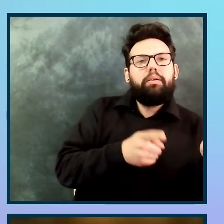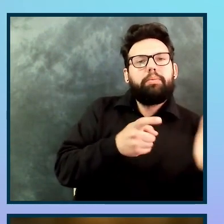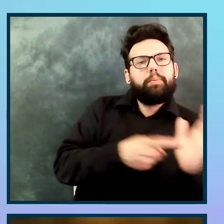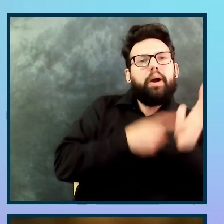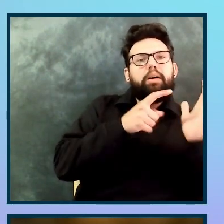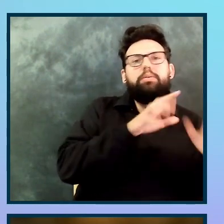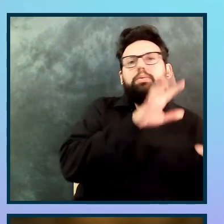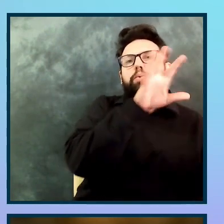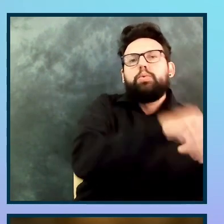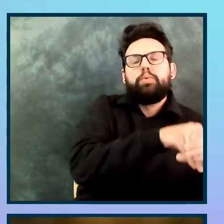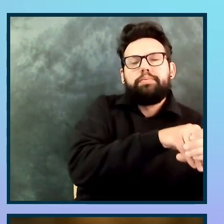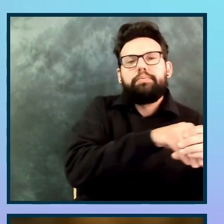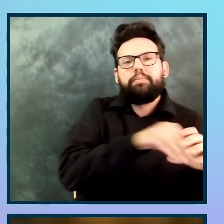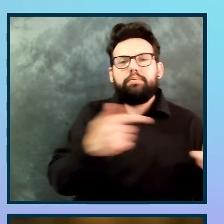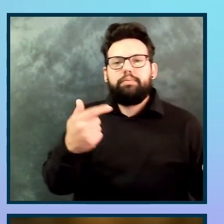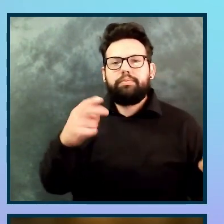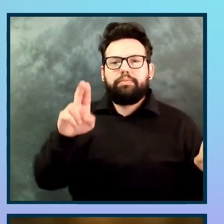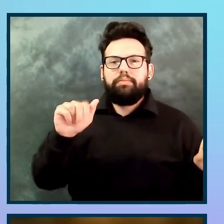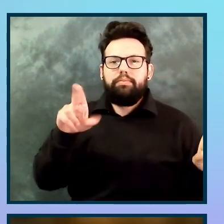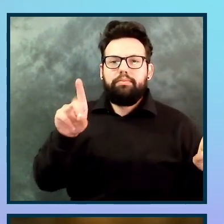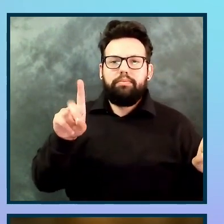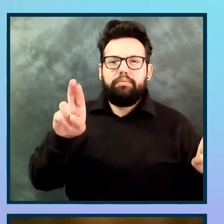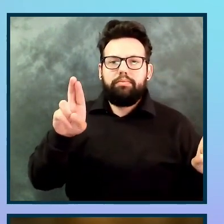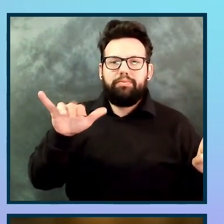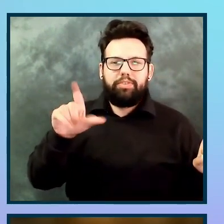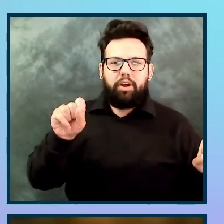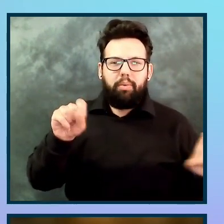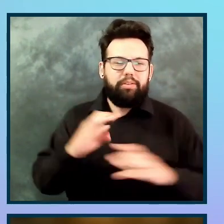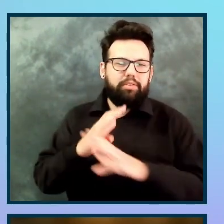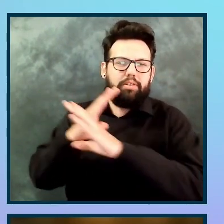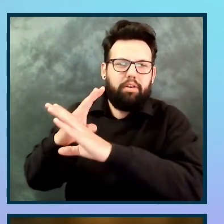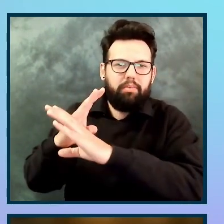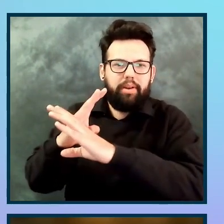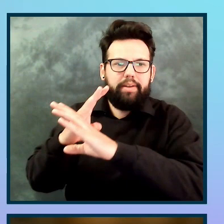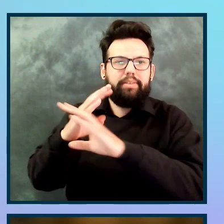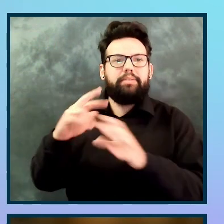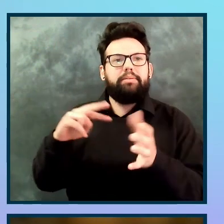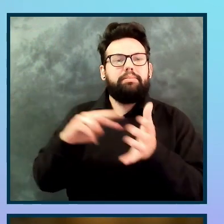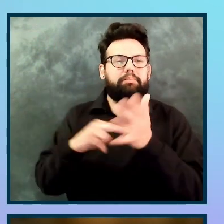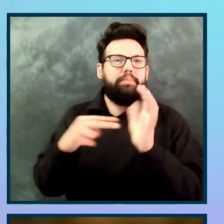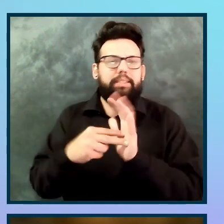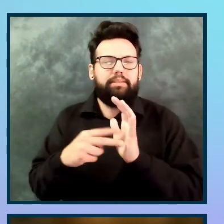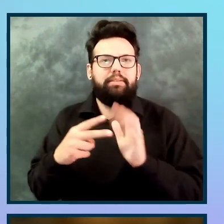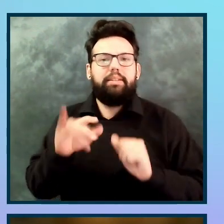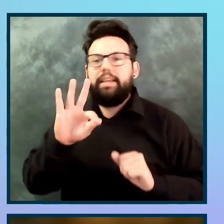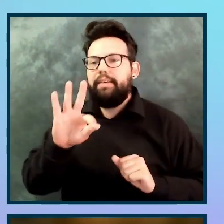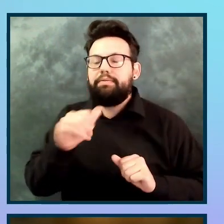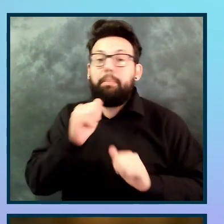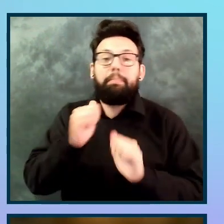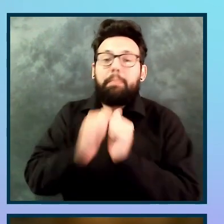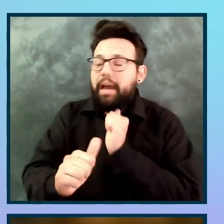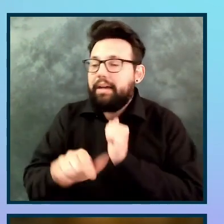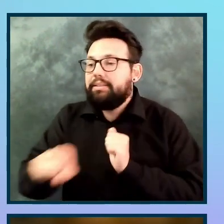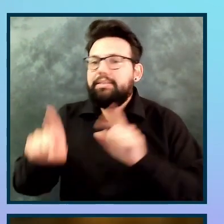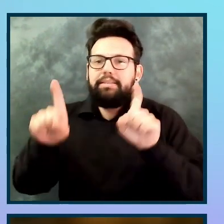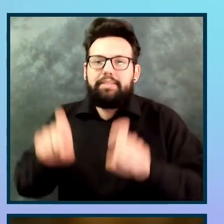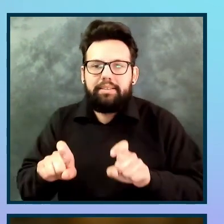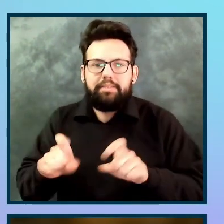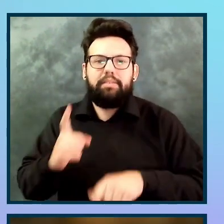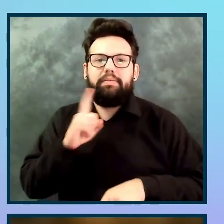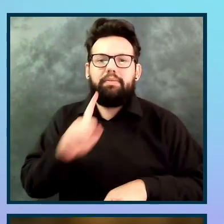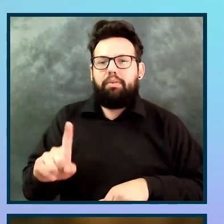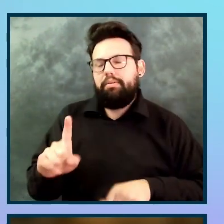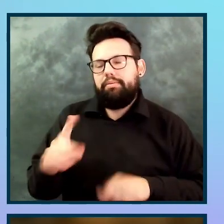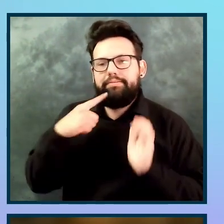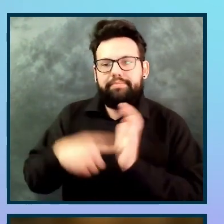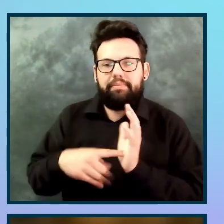game. And then the guardrails say, okay, if we don't pass this specific test, for example, if we look at something like flash rate testing, if we